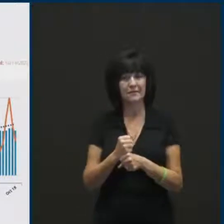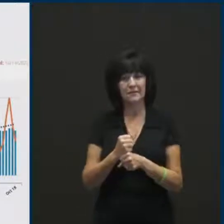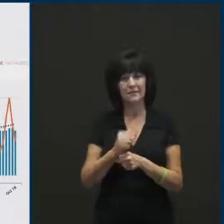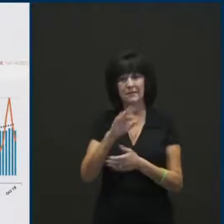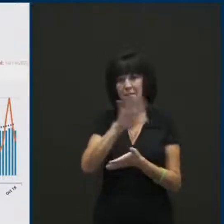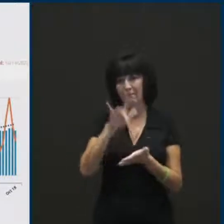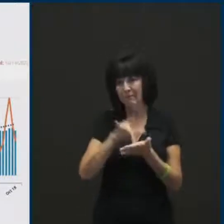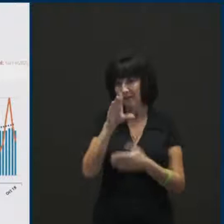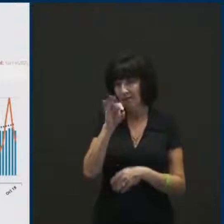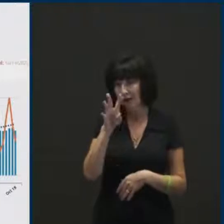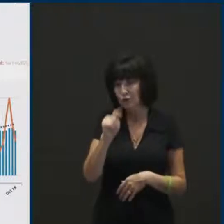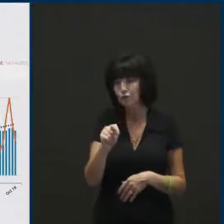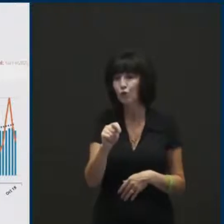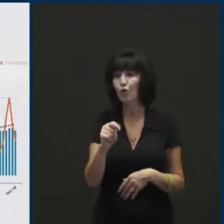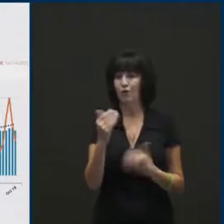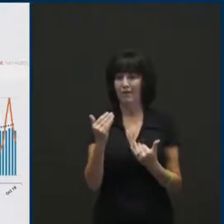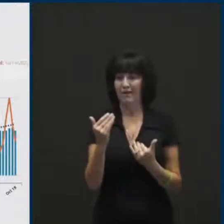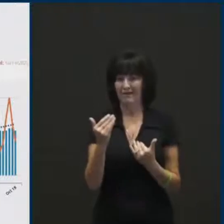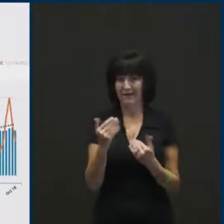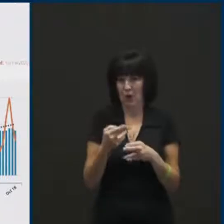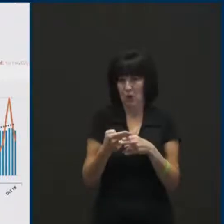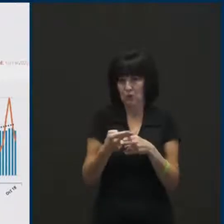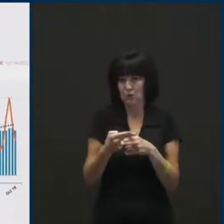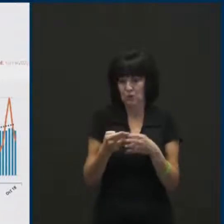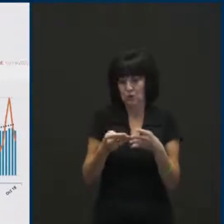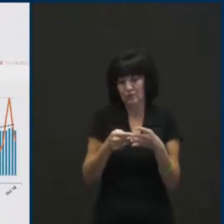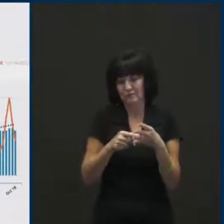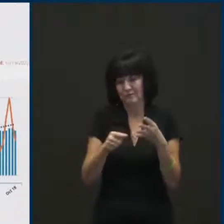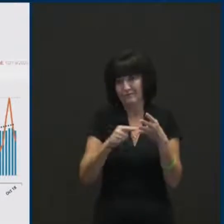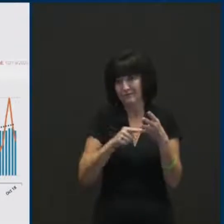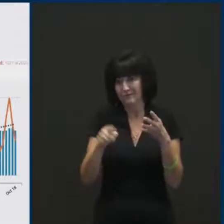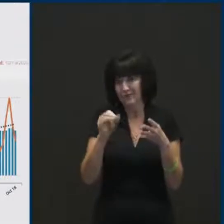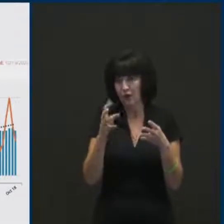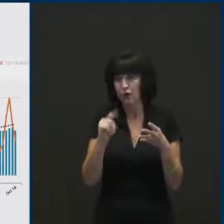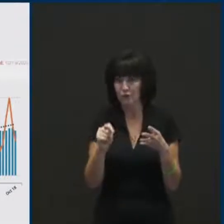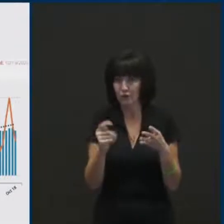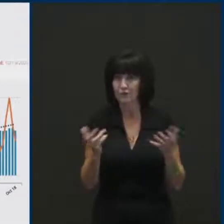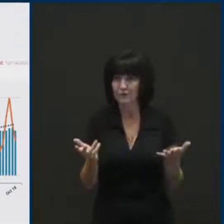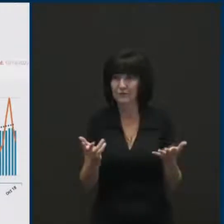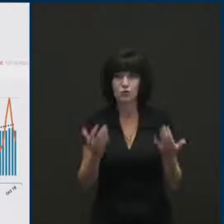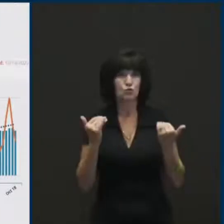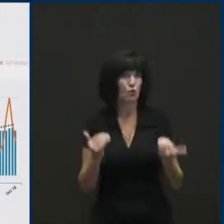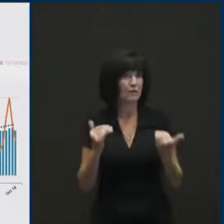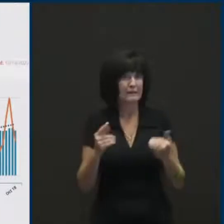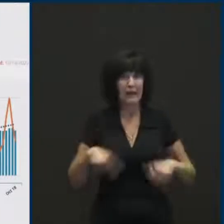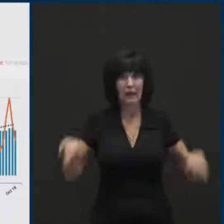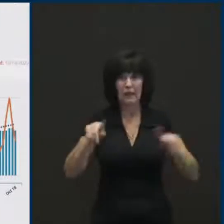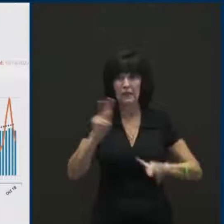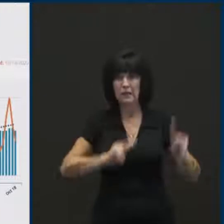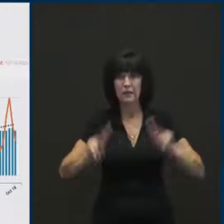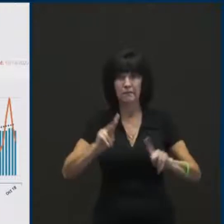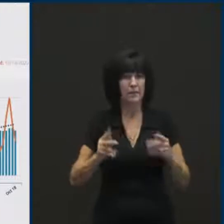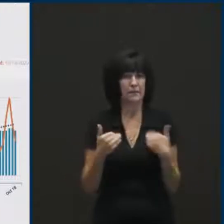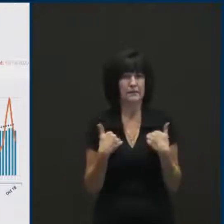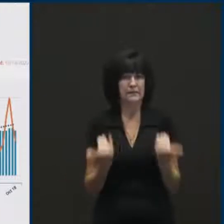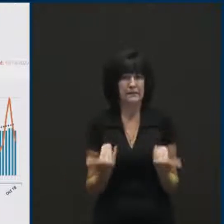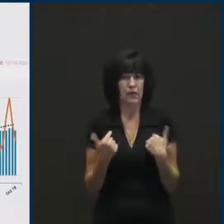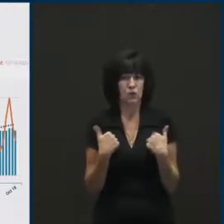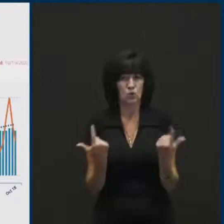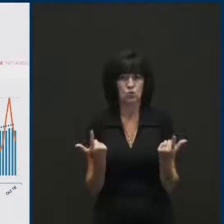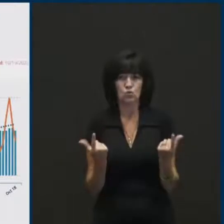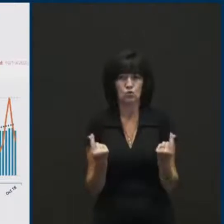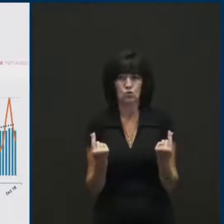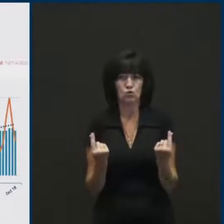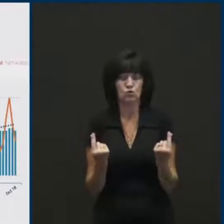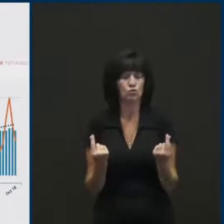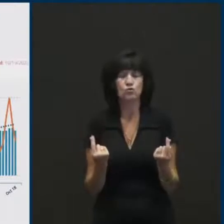And so we've seen that a bit of an uptick. So the question for us now is, where do we go from here? The answer is we want to have fewer